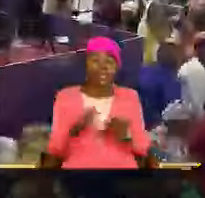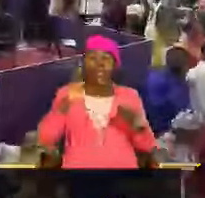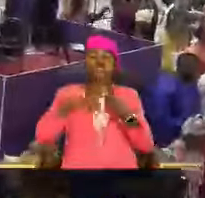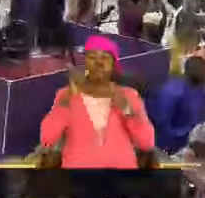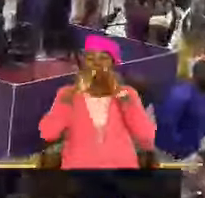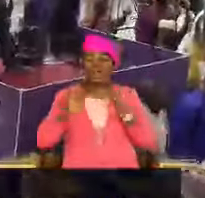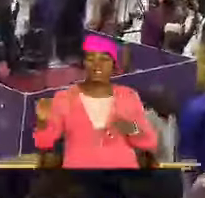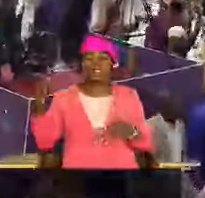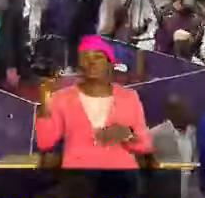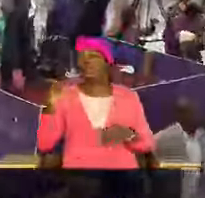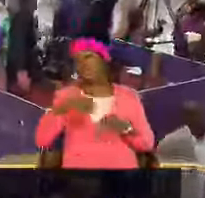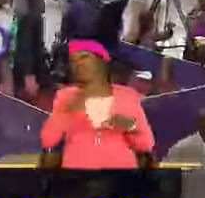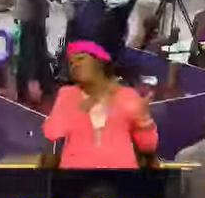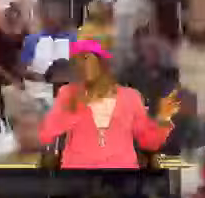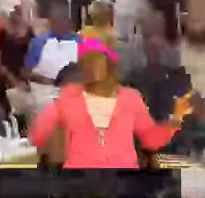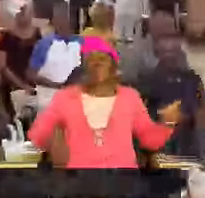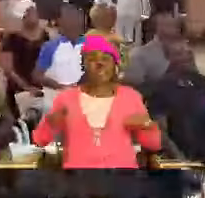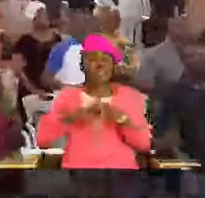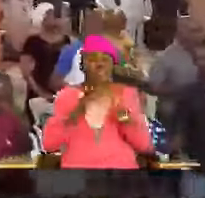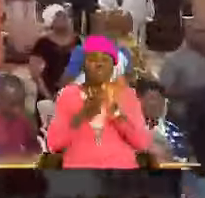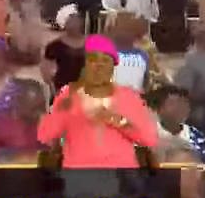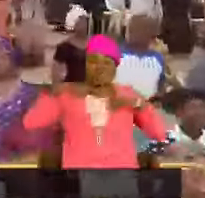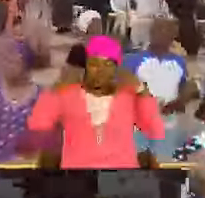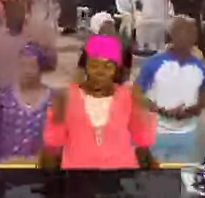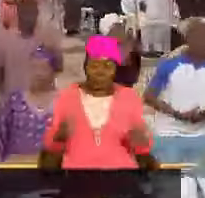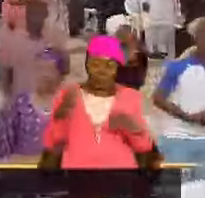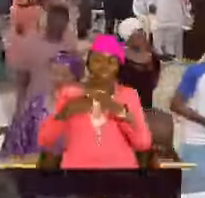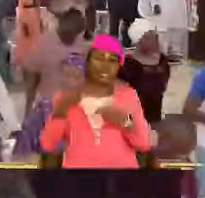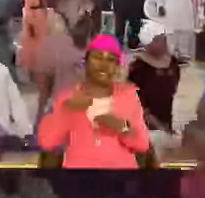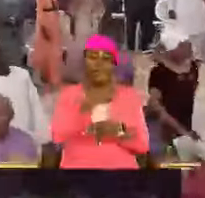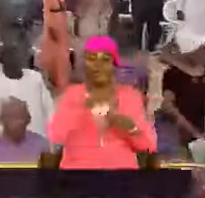in Jesus mighty name we